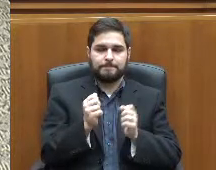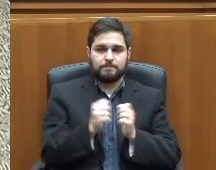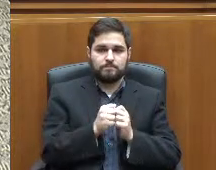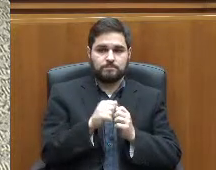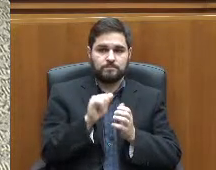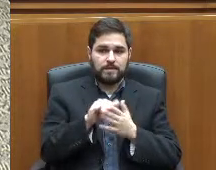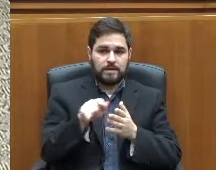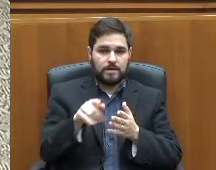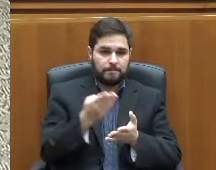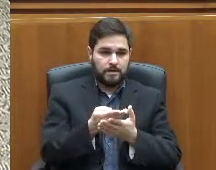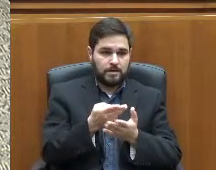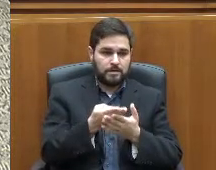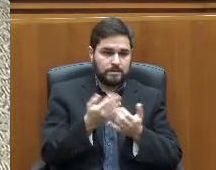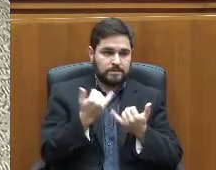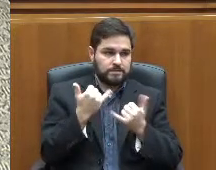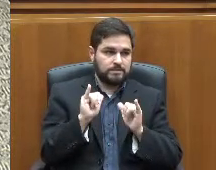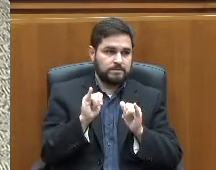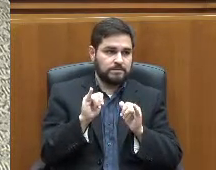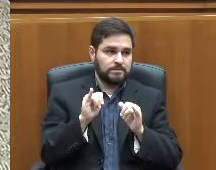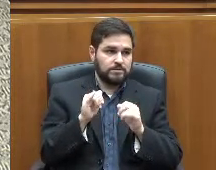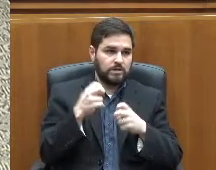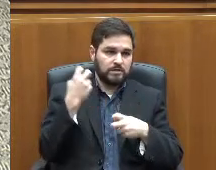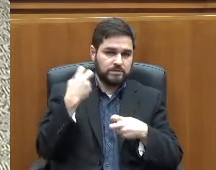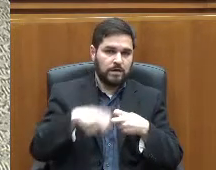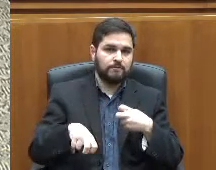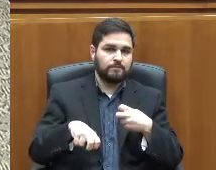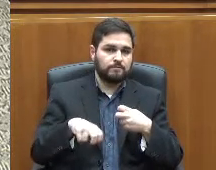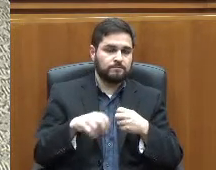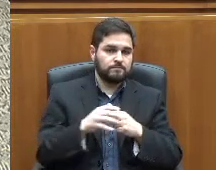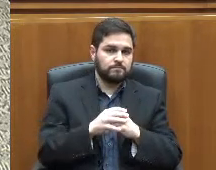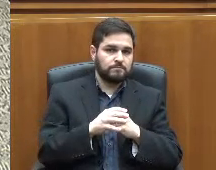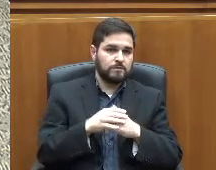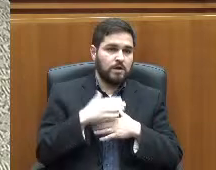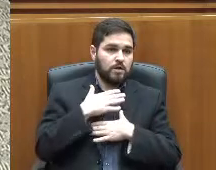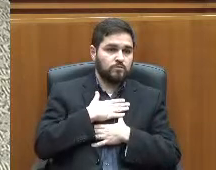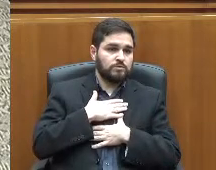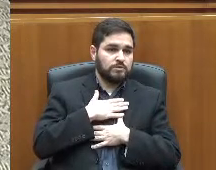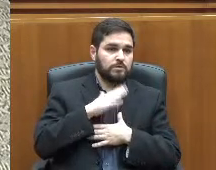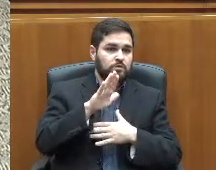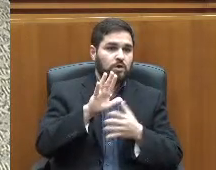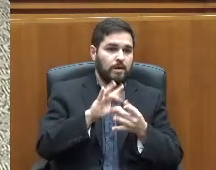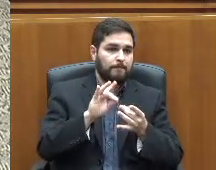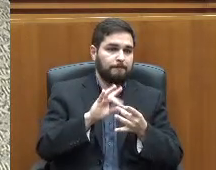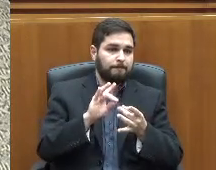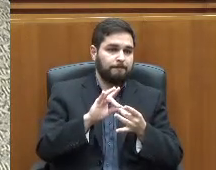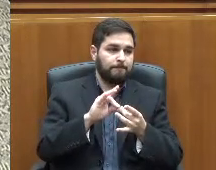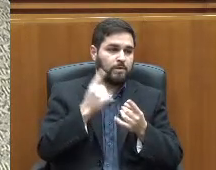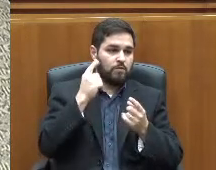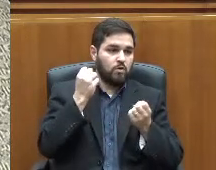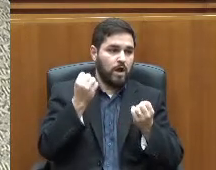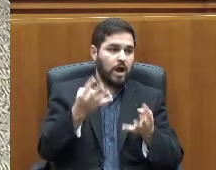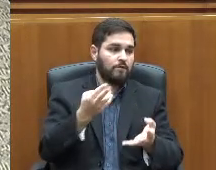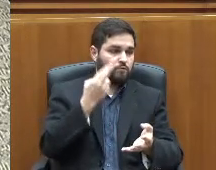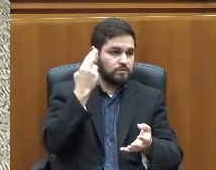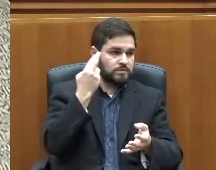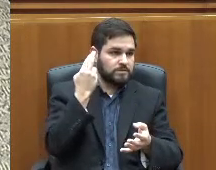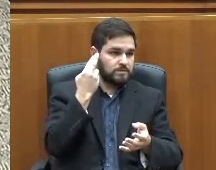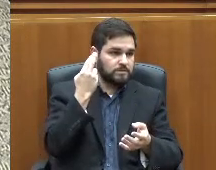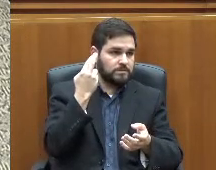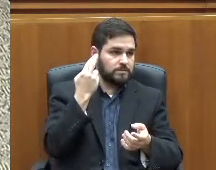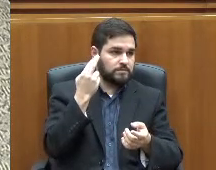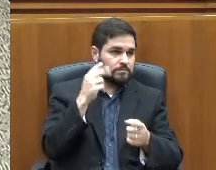those sorts of dollars, it's still difficult. So I appreciate your comments for lots of reasons,